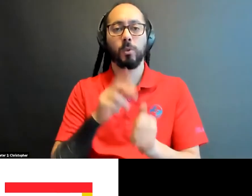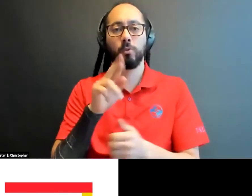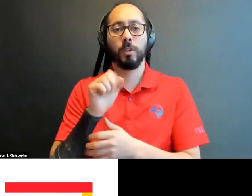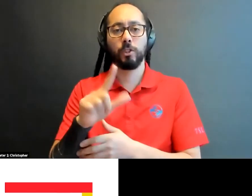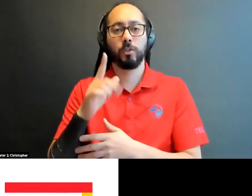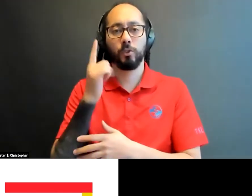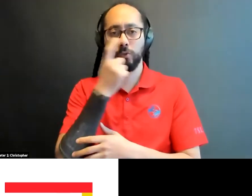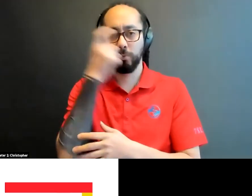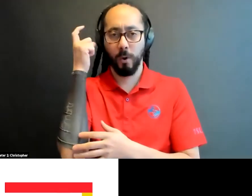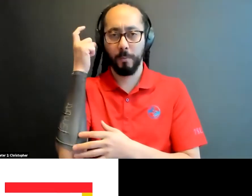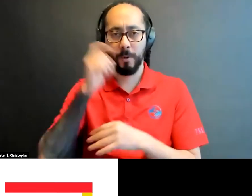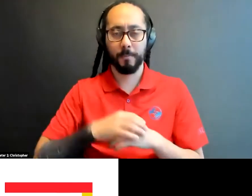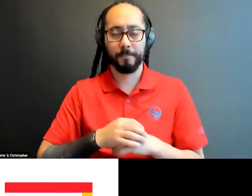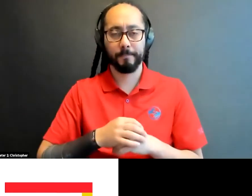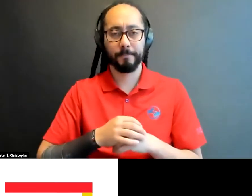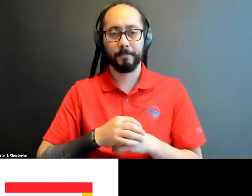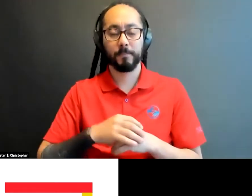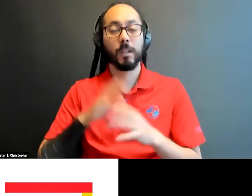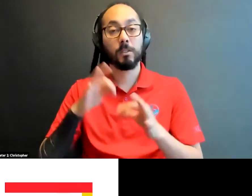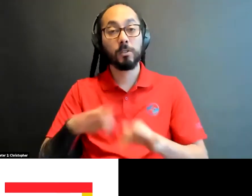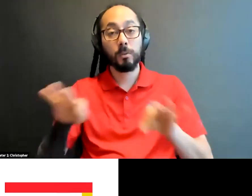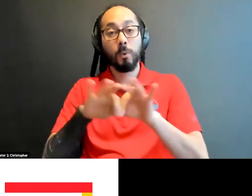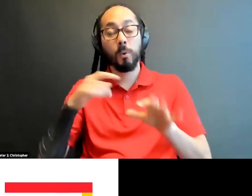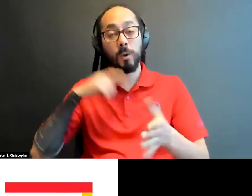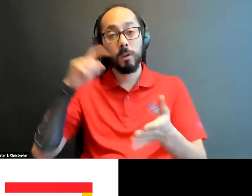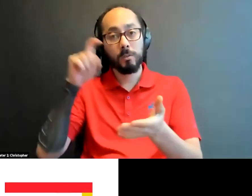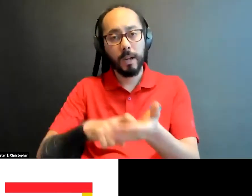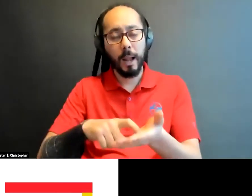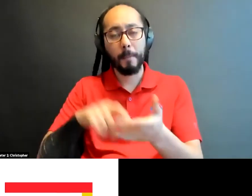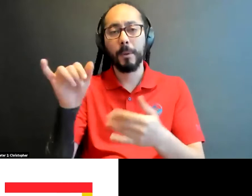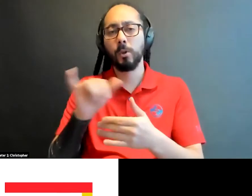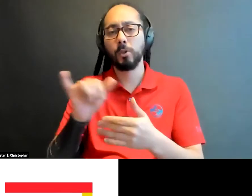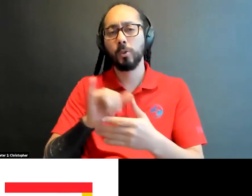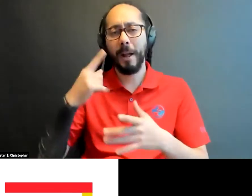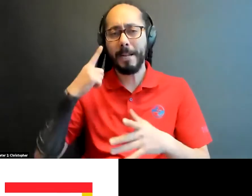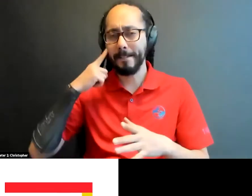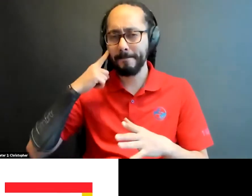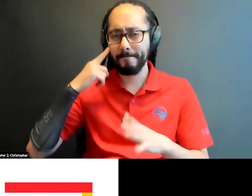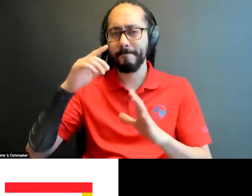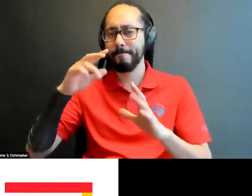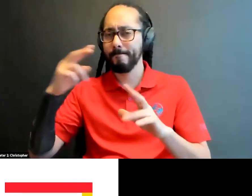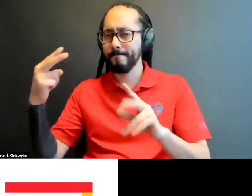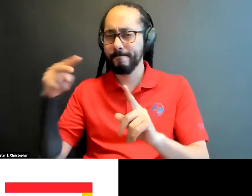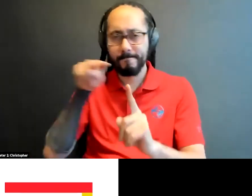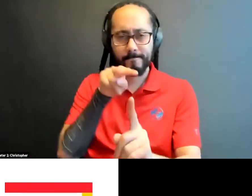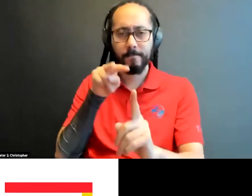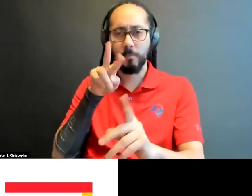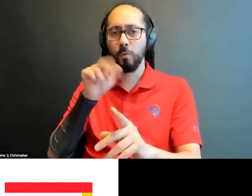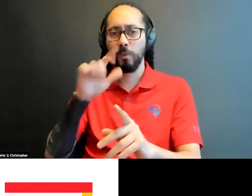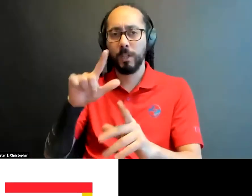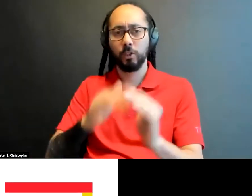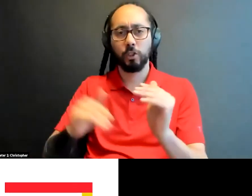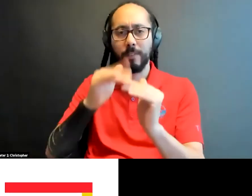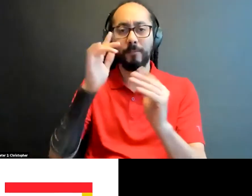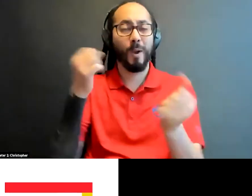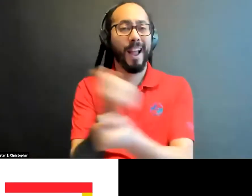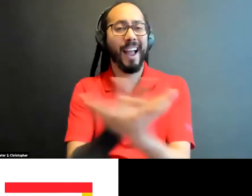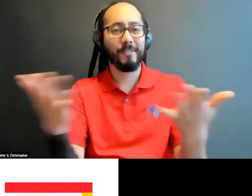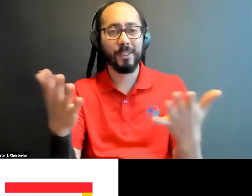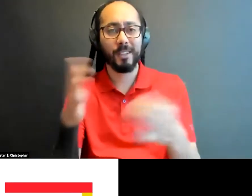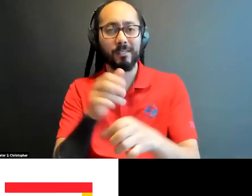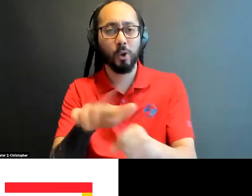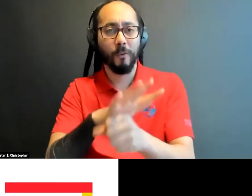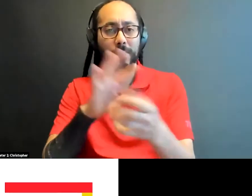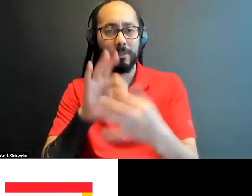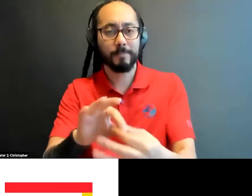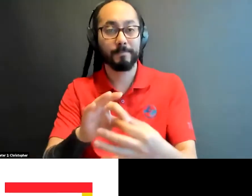that we recognize these challenges and apply a racial justice lens to everything COVID-related, responses to mental health supports here